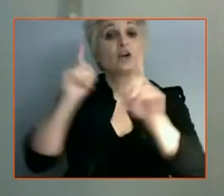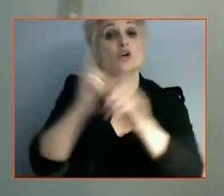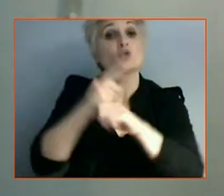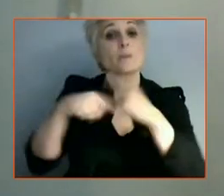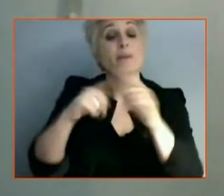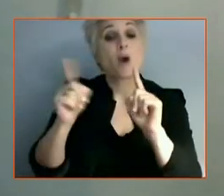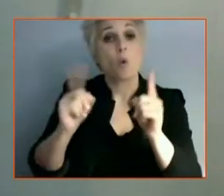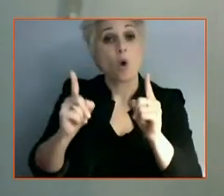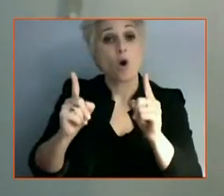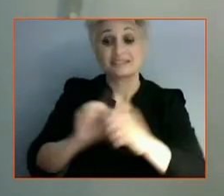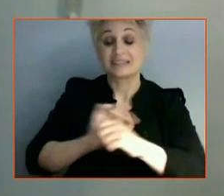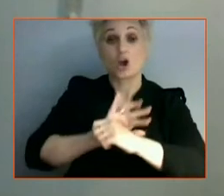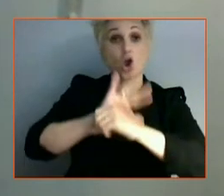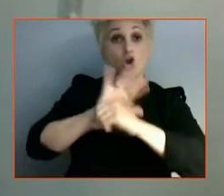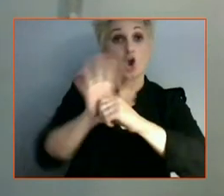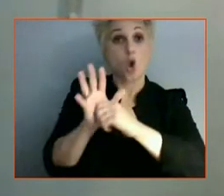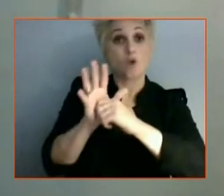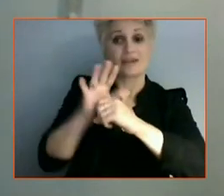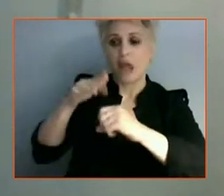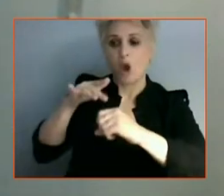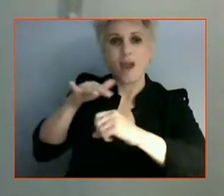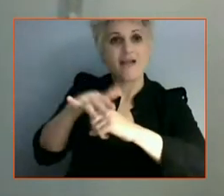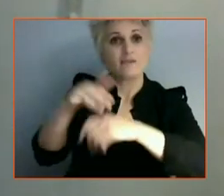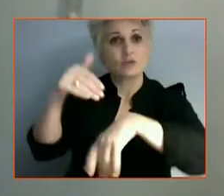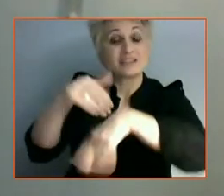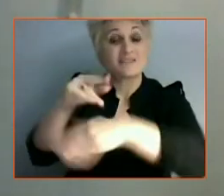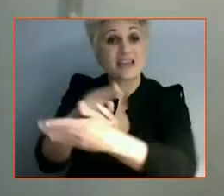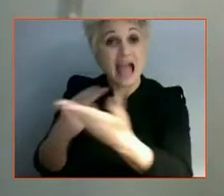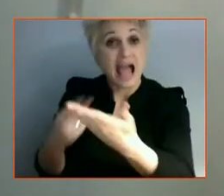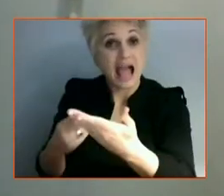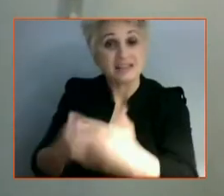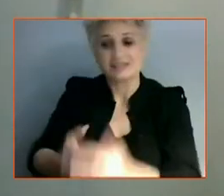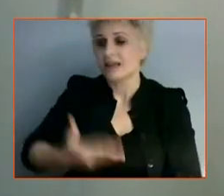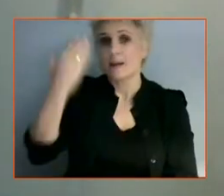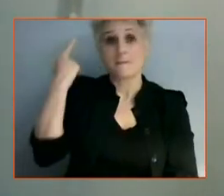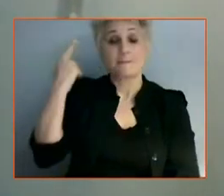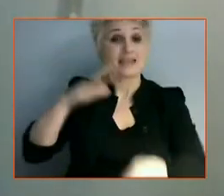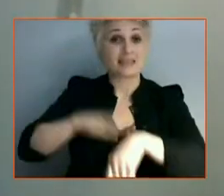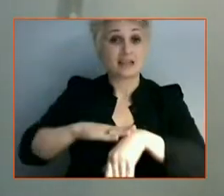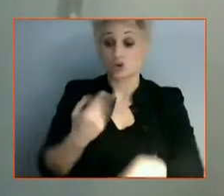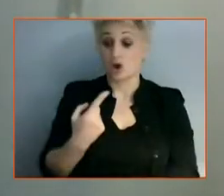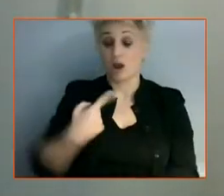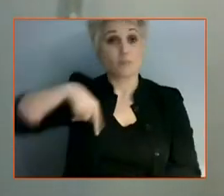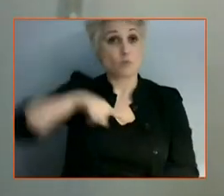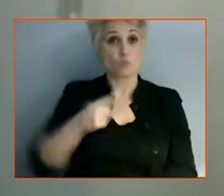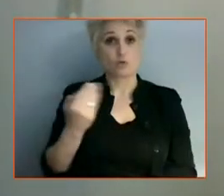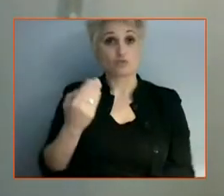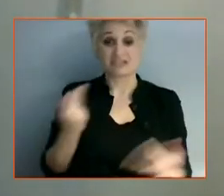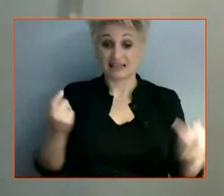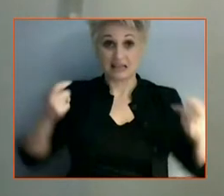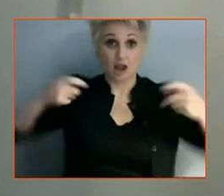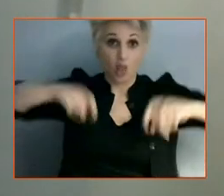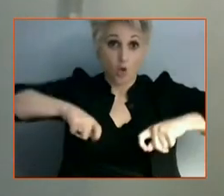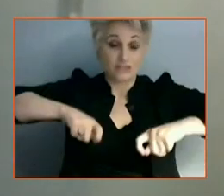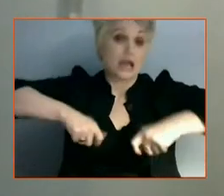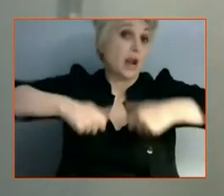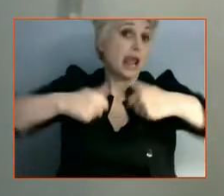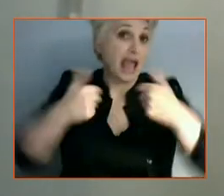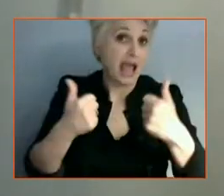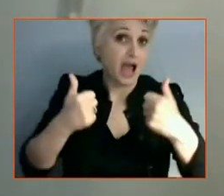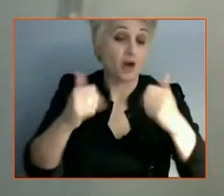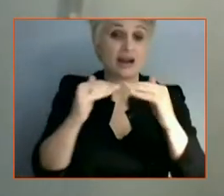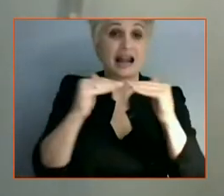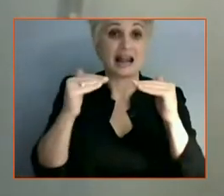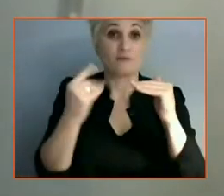COVID. At that time, we had just come out of lockdown. We were at level one. We were finding some semblance of